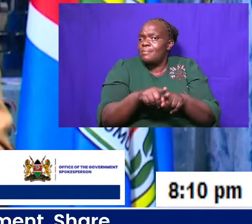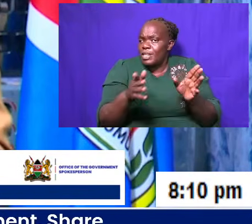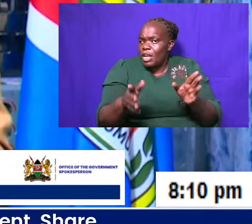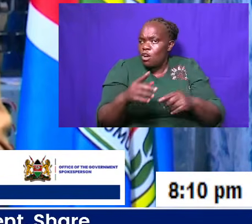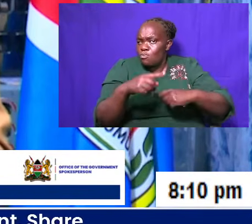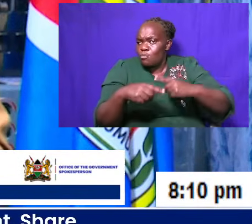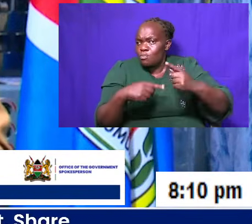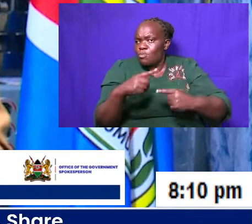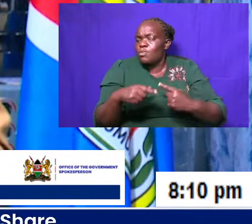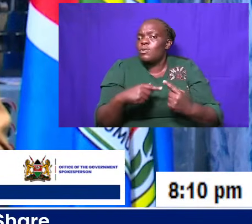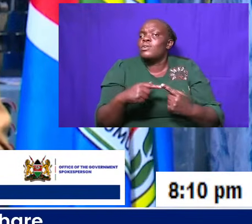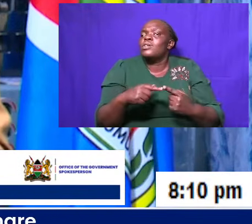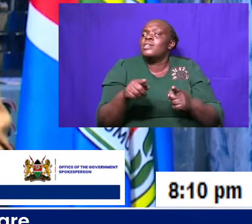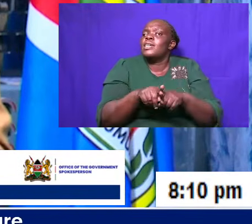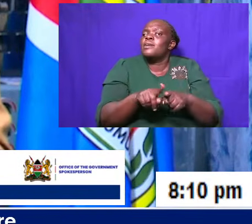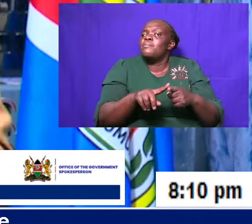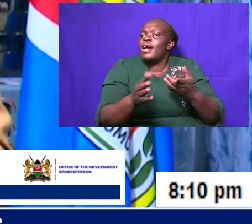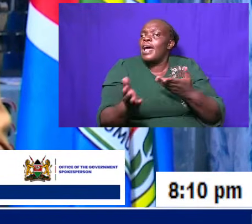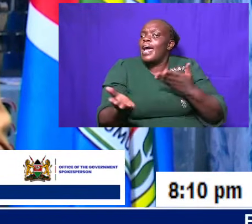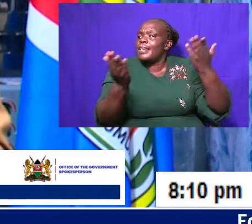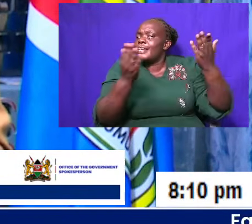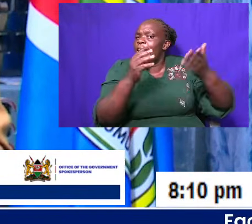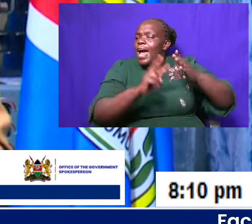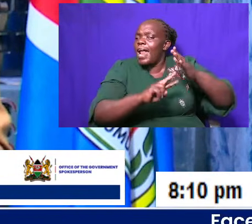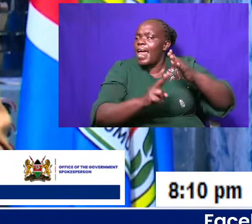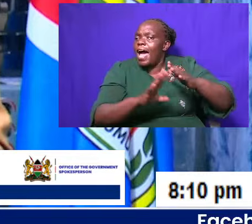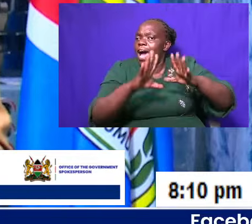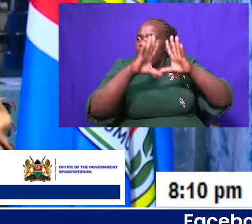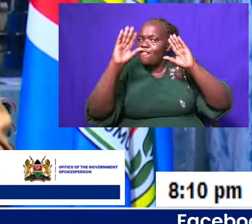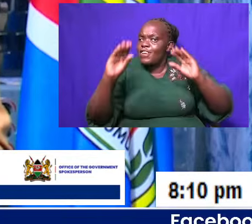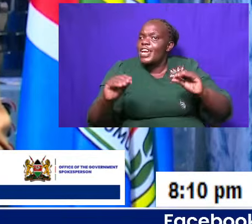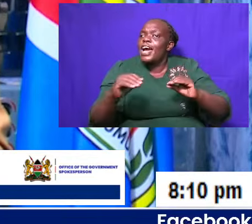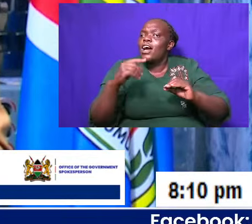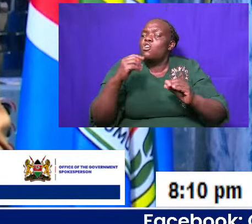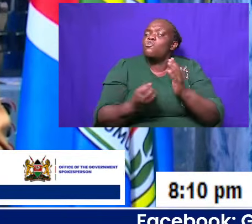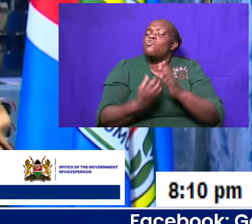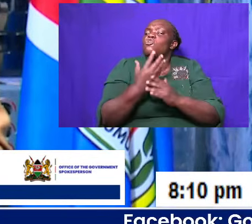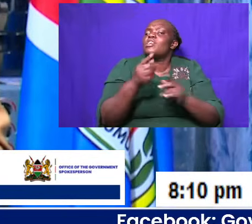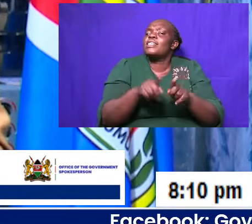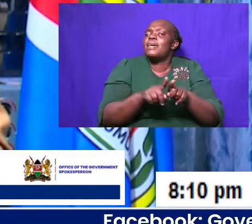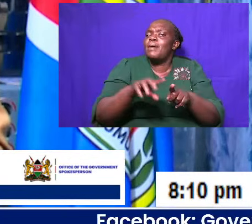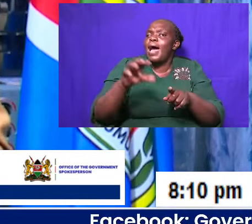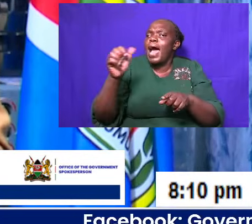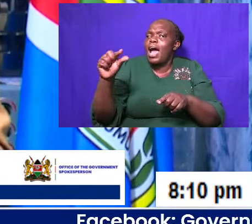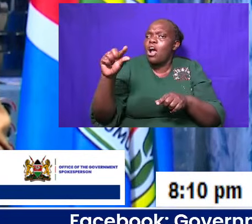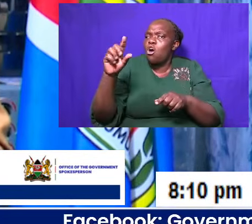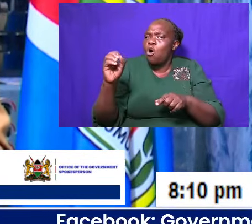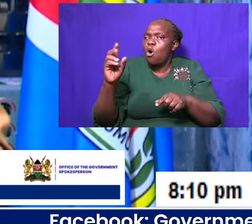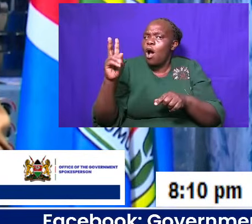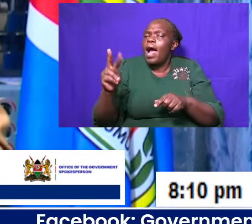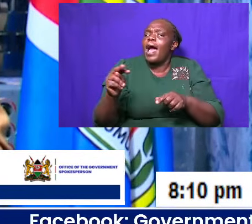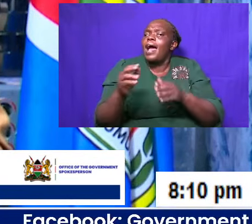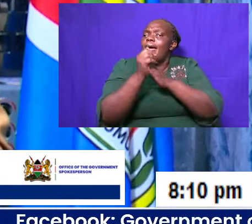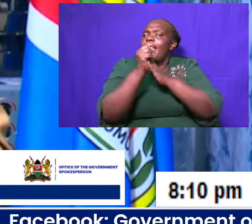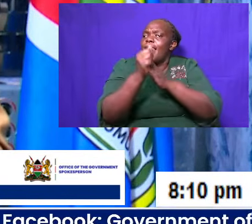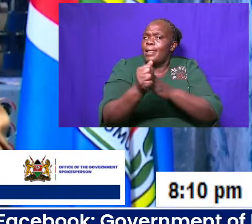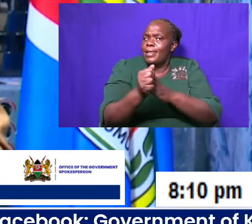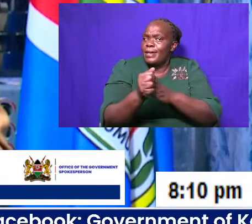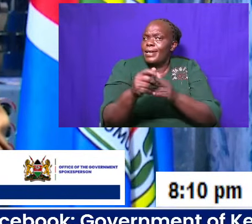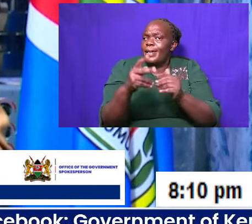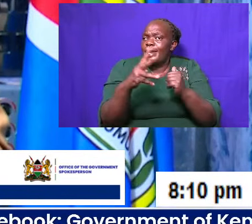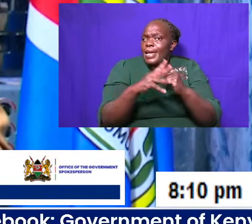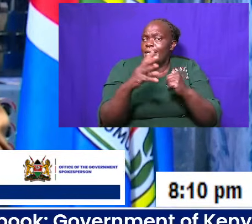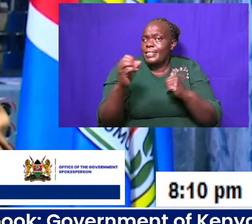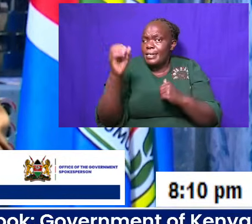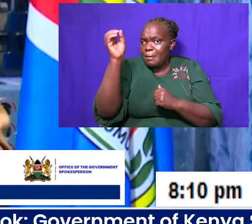agro-processing exports under the Africa Growth and Opportunity Act, AGOA, which is dominating at